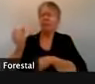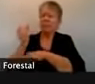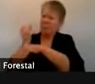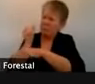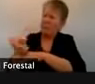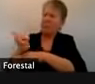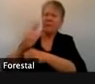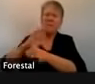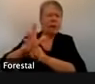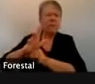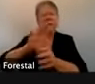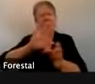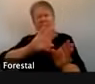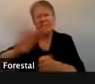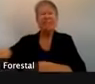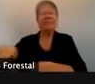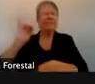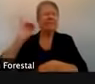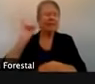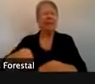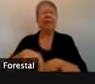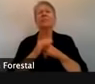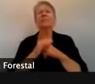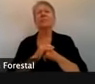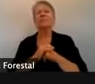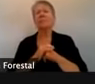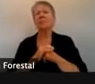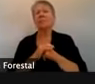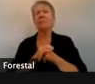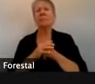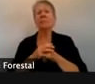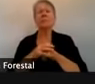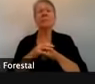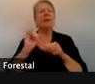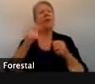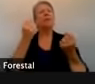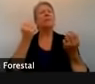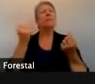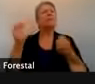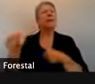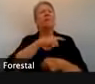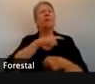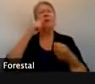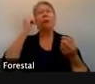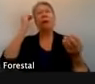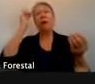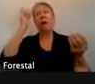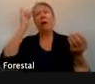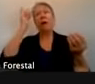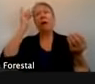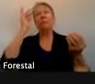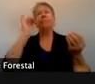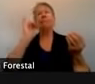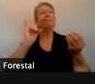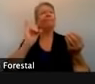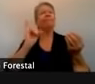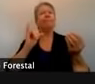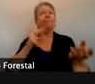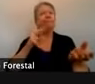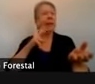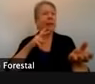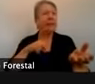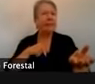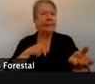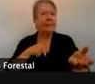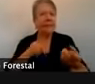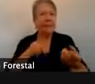Thanksgiving. I know we are in our house. We'll have much more to say on this over the coming weeks, but again, this is an uncommon year, and this won't be the